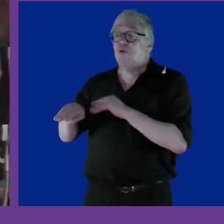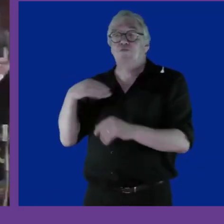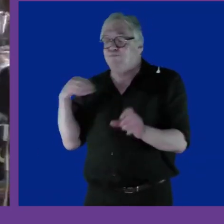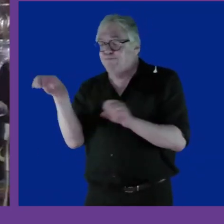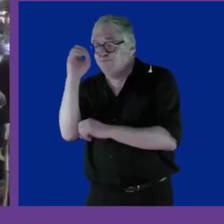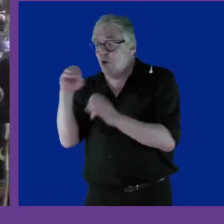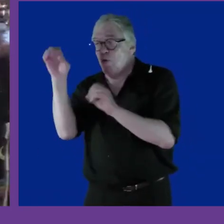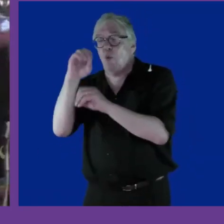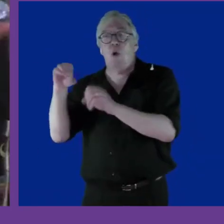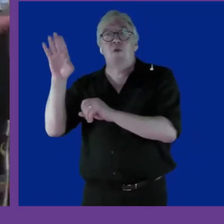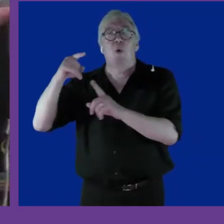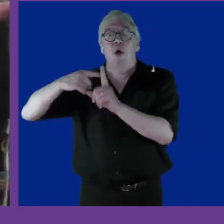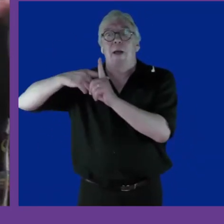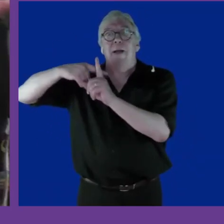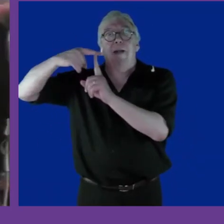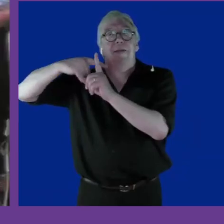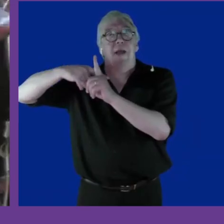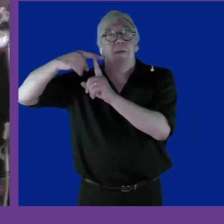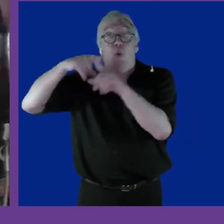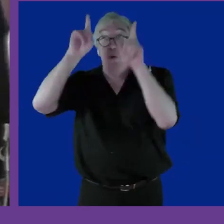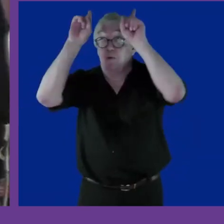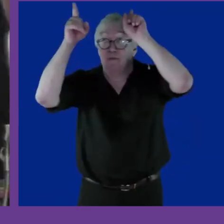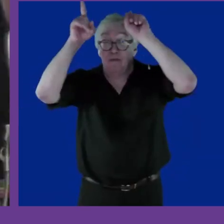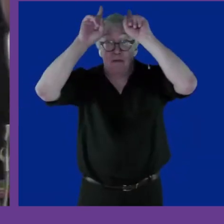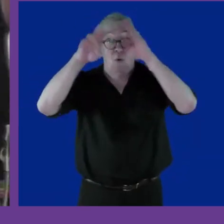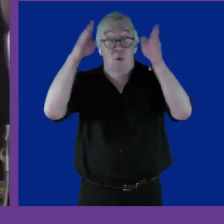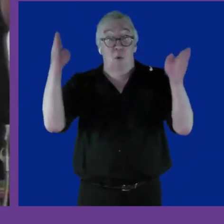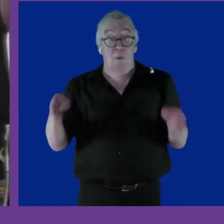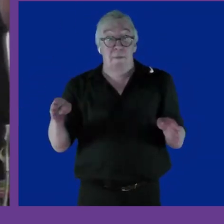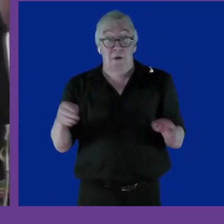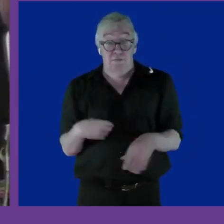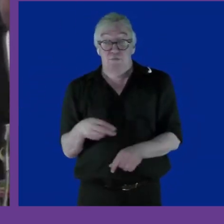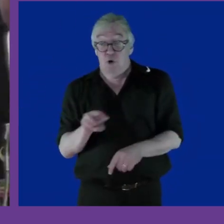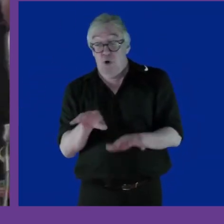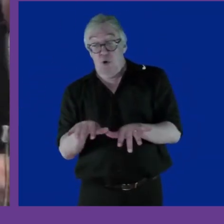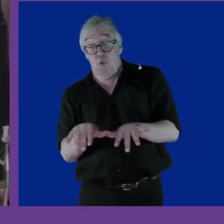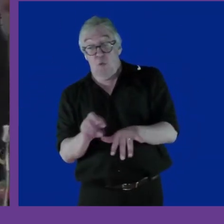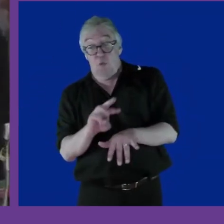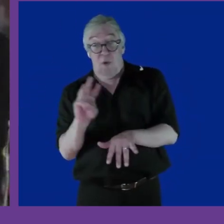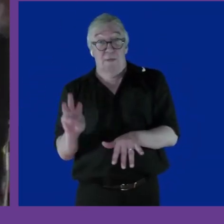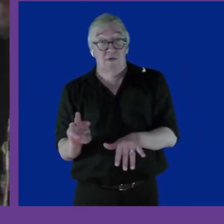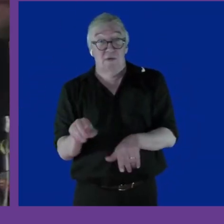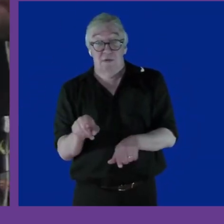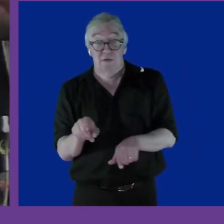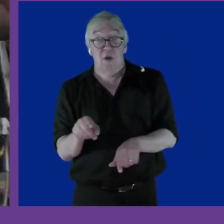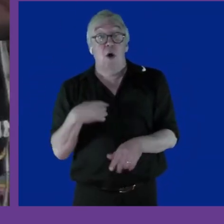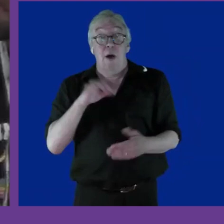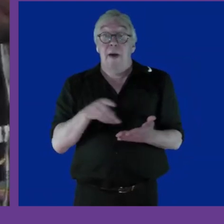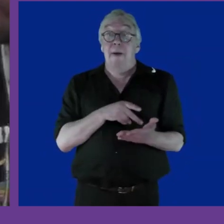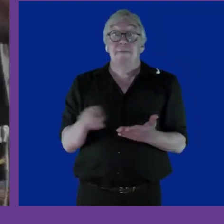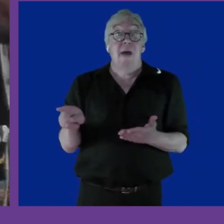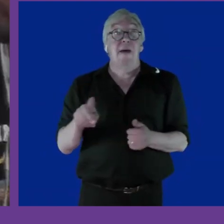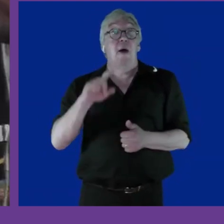for some temperature sensors for my home, and I found a website, and one of the options on the product page to pay was with Apple